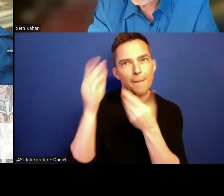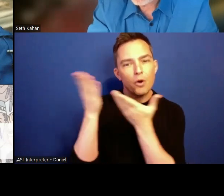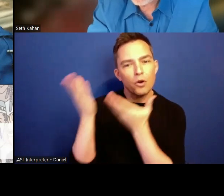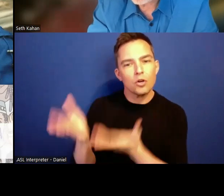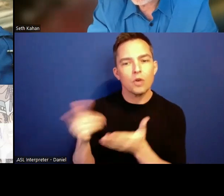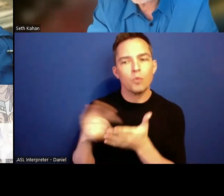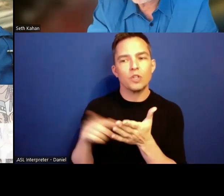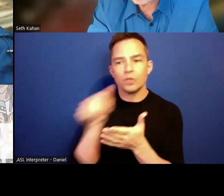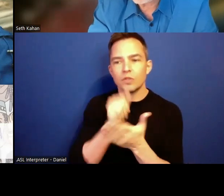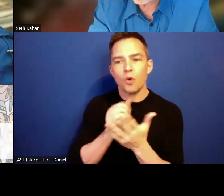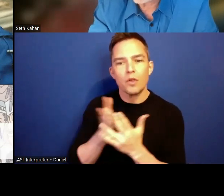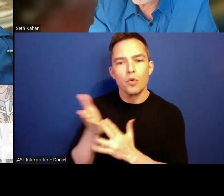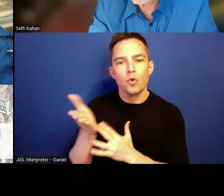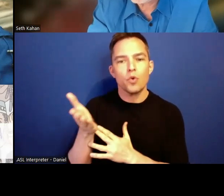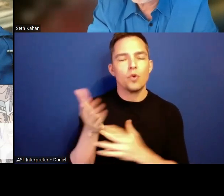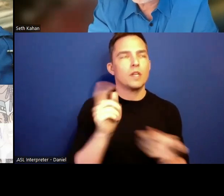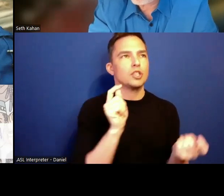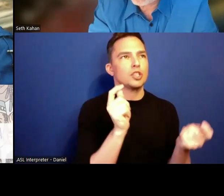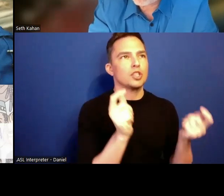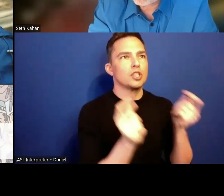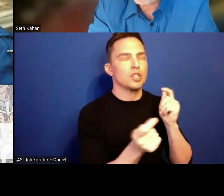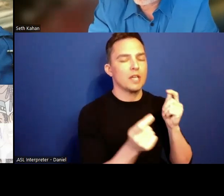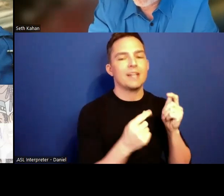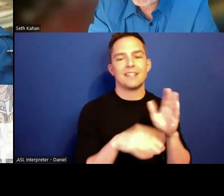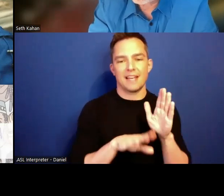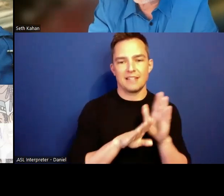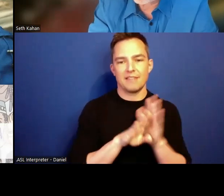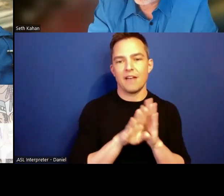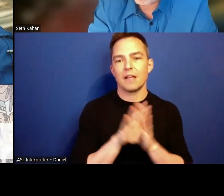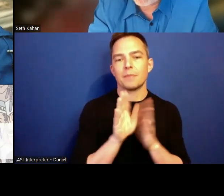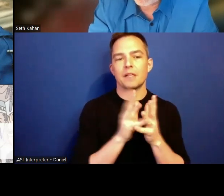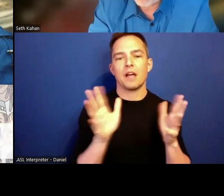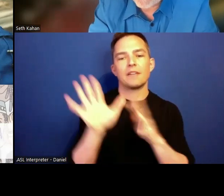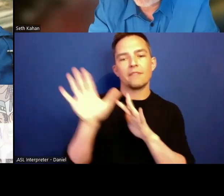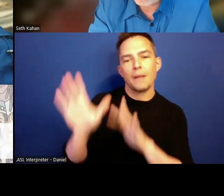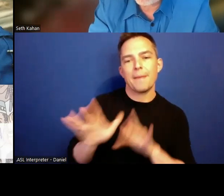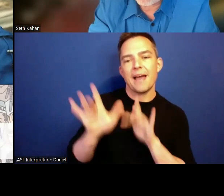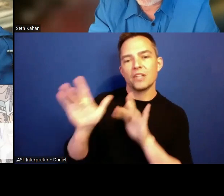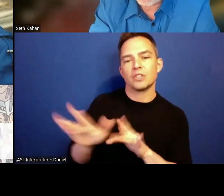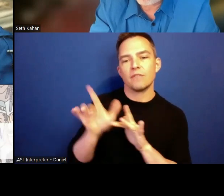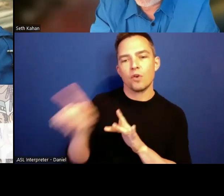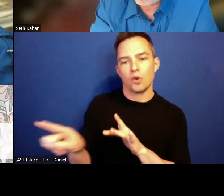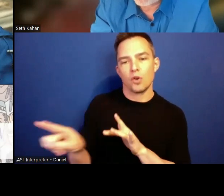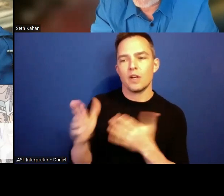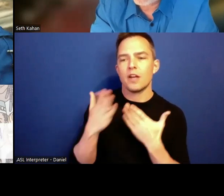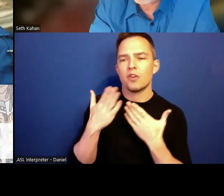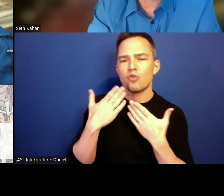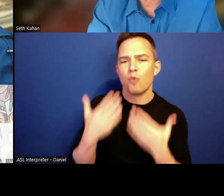through. And I developed a tremendous amount of compassion for her and gratitude that